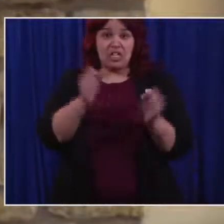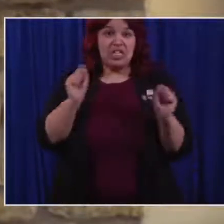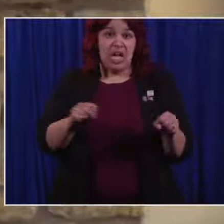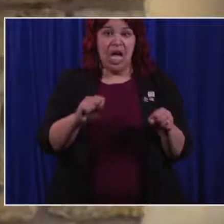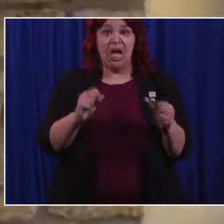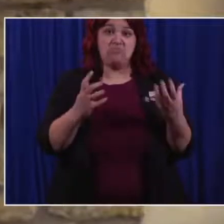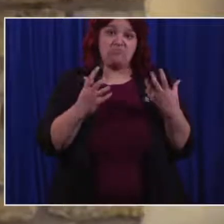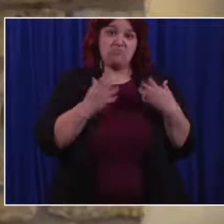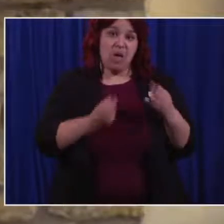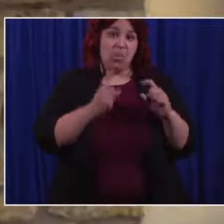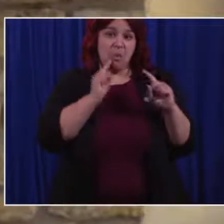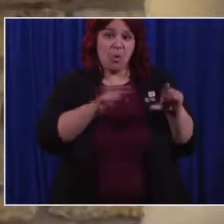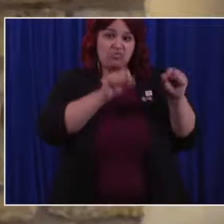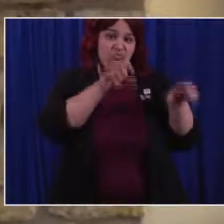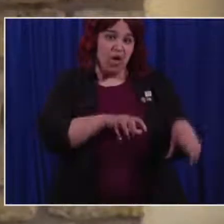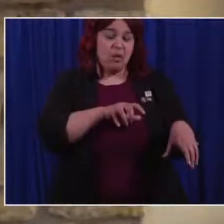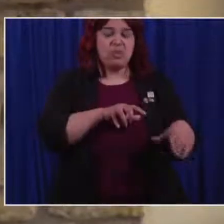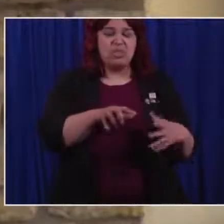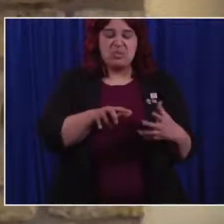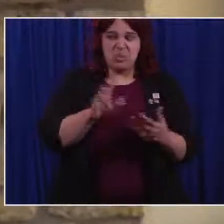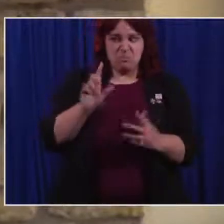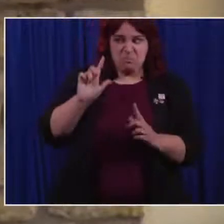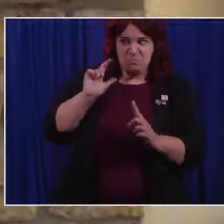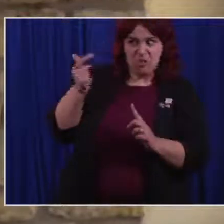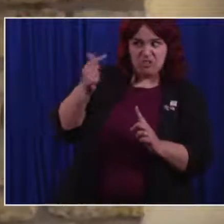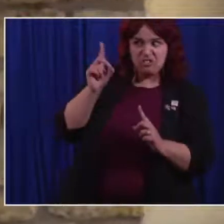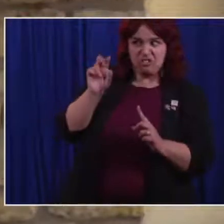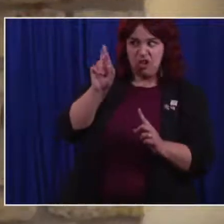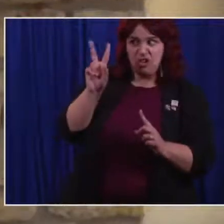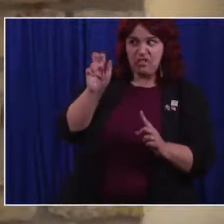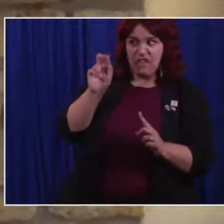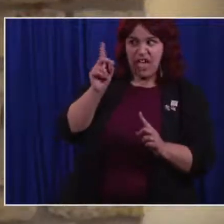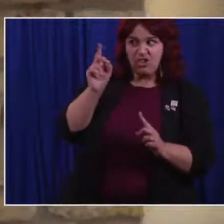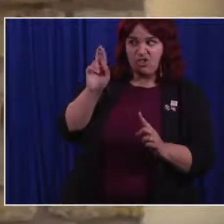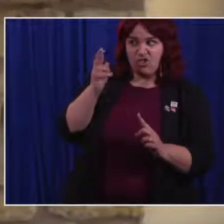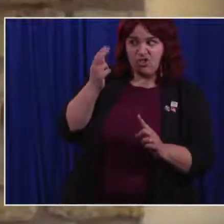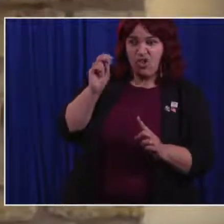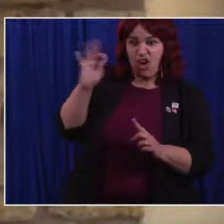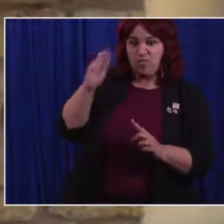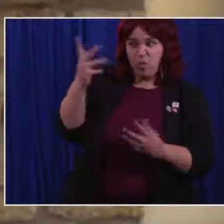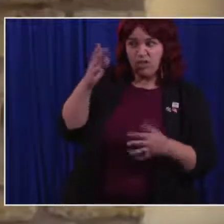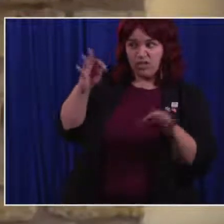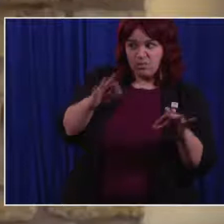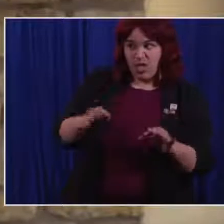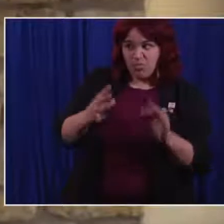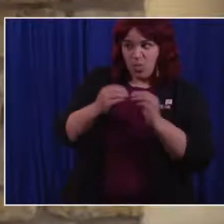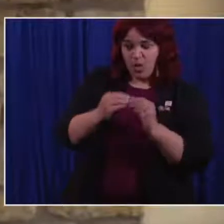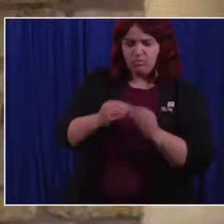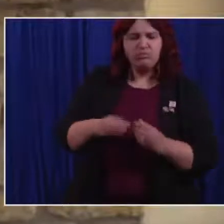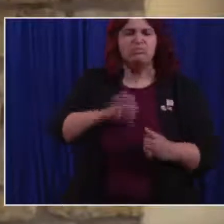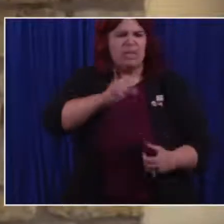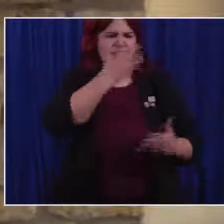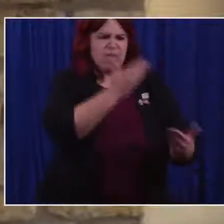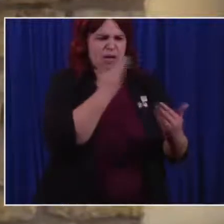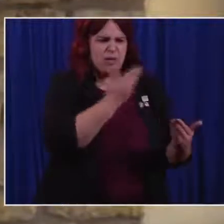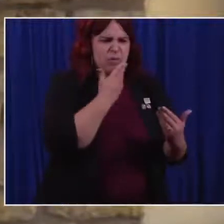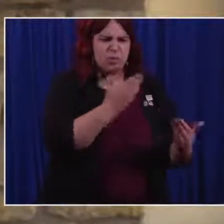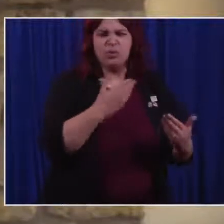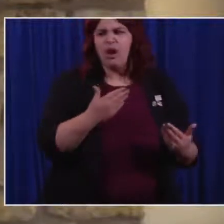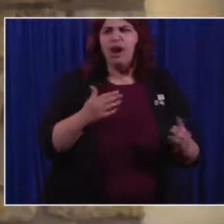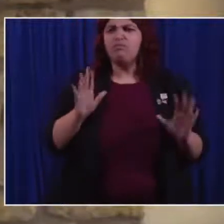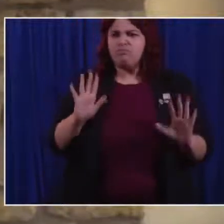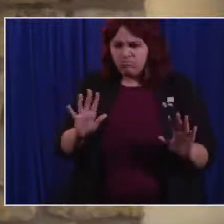this number, to see if he has anything he would like to add to that. Well, thank you, Governor. Yes, I think it's a very good